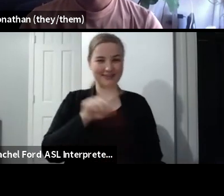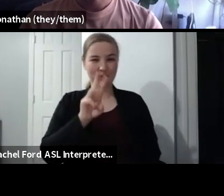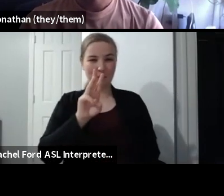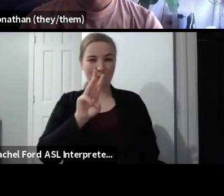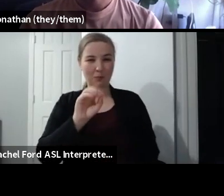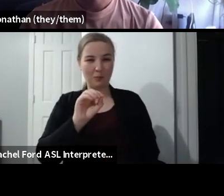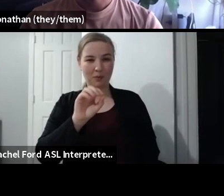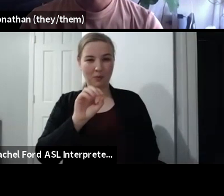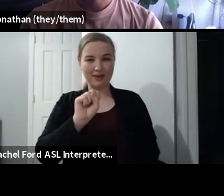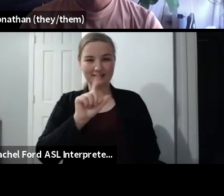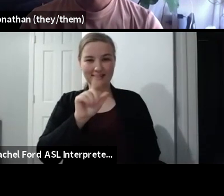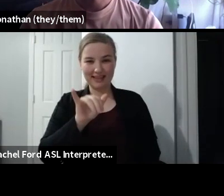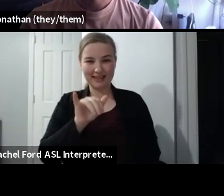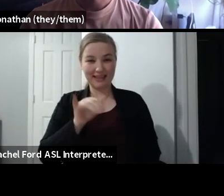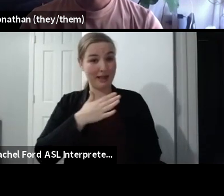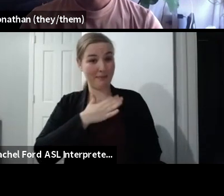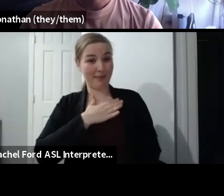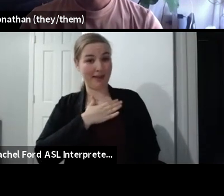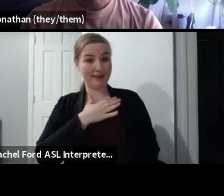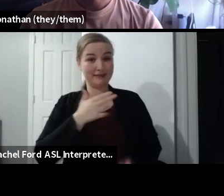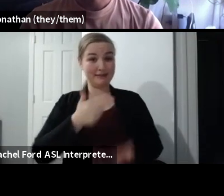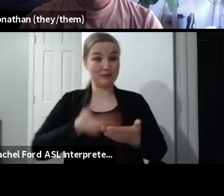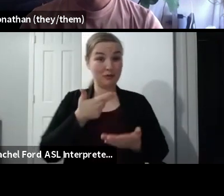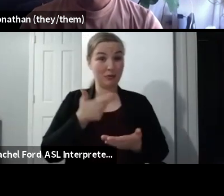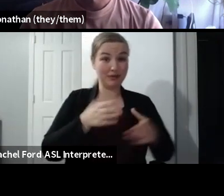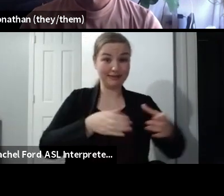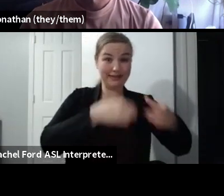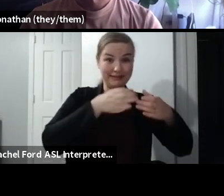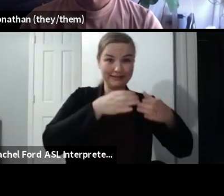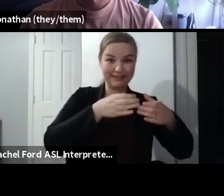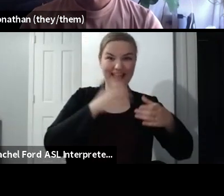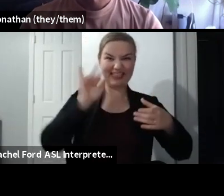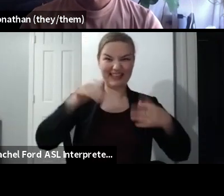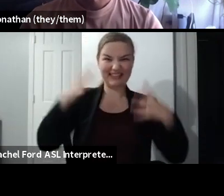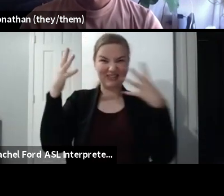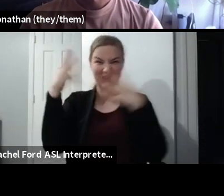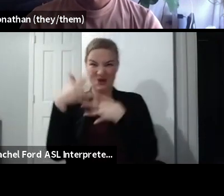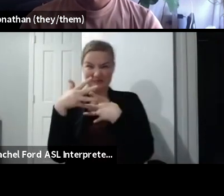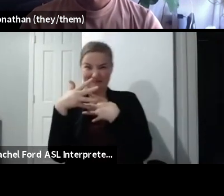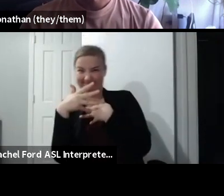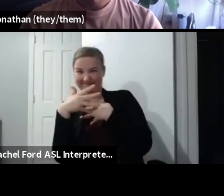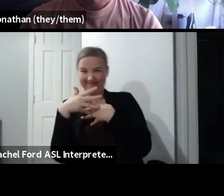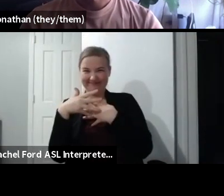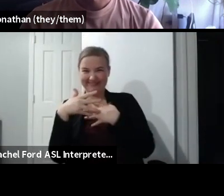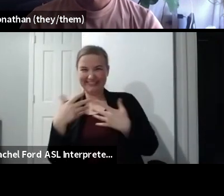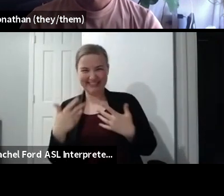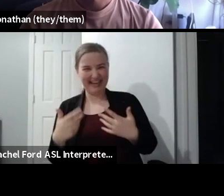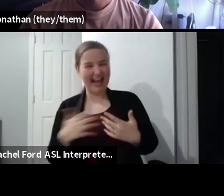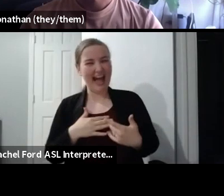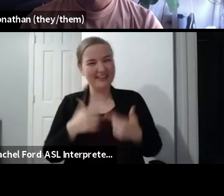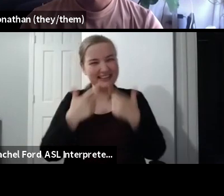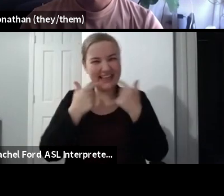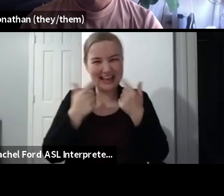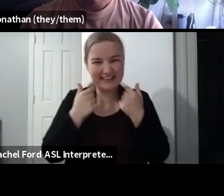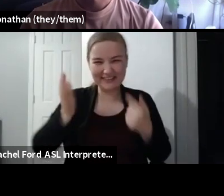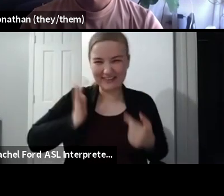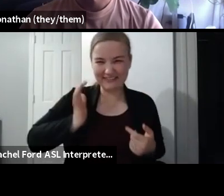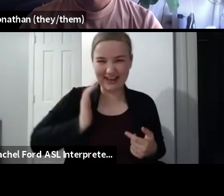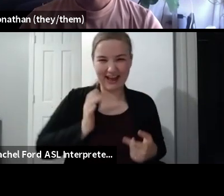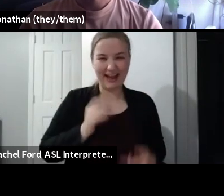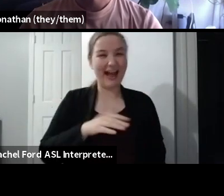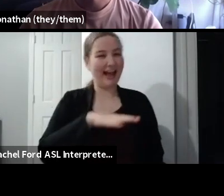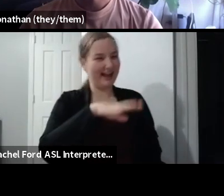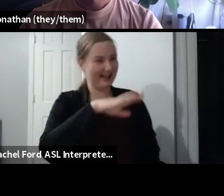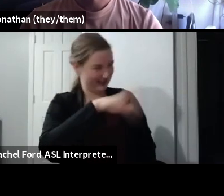stage is in the dark. I was like kind of laughing to myself that like, you're like, you need to talk to